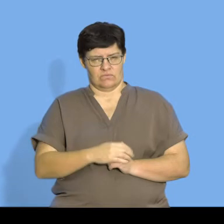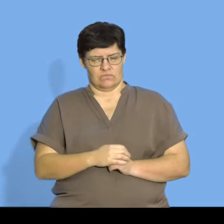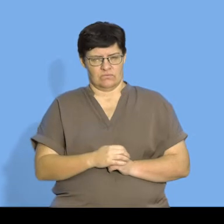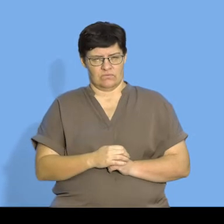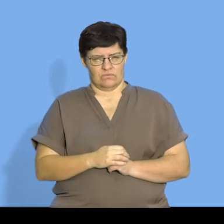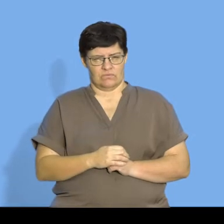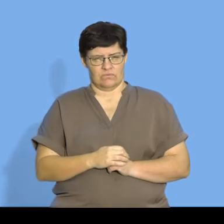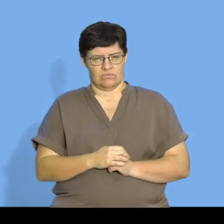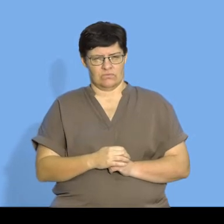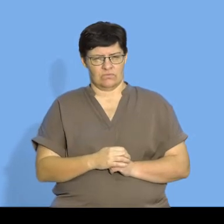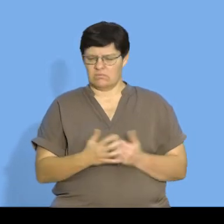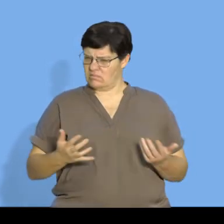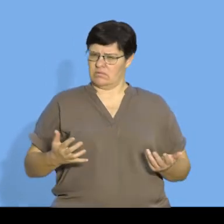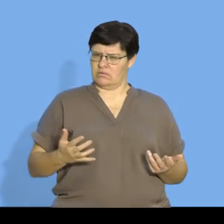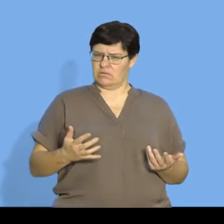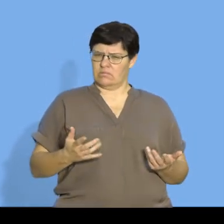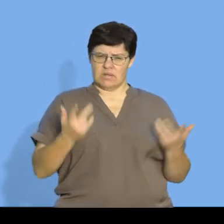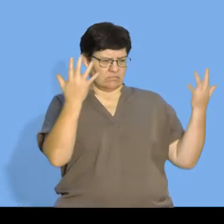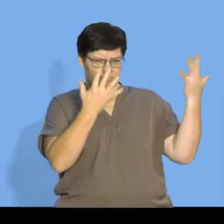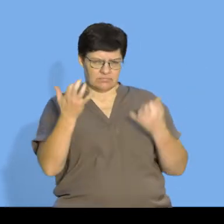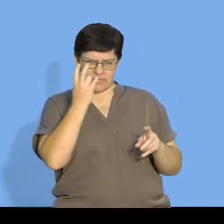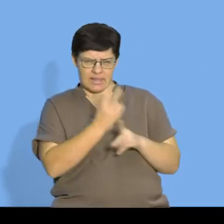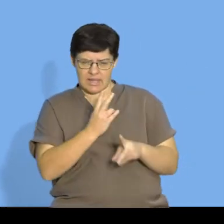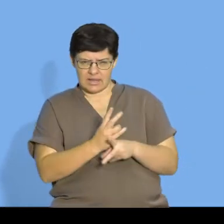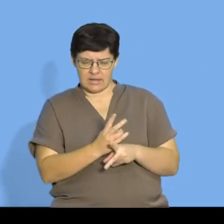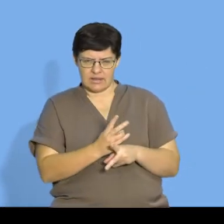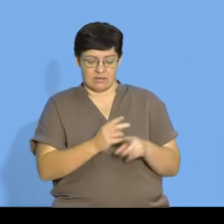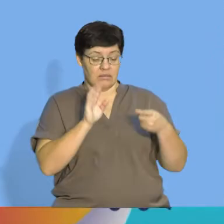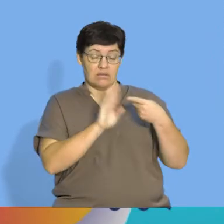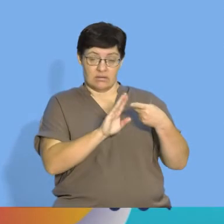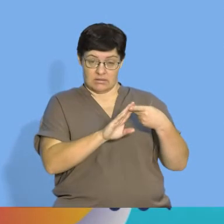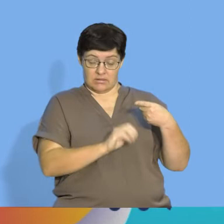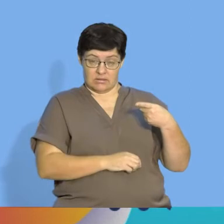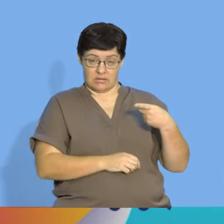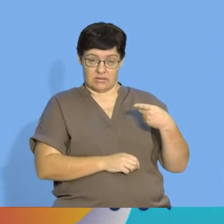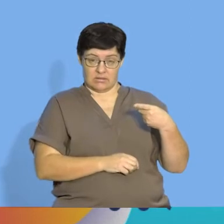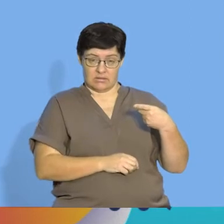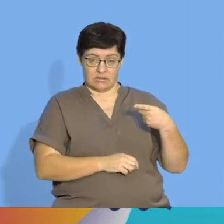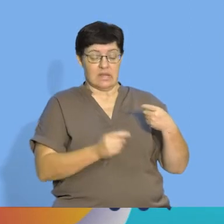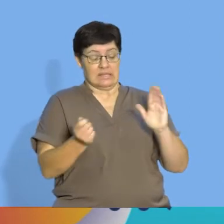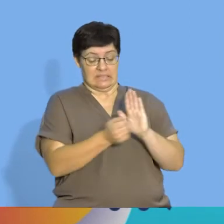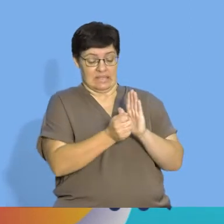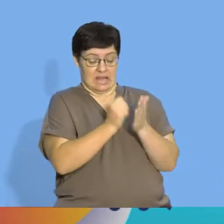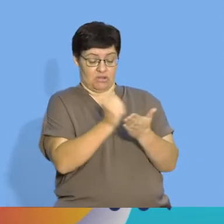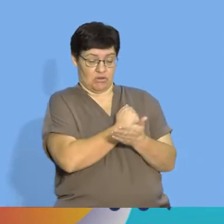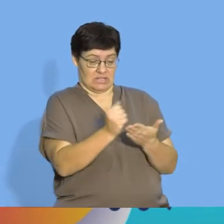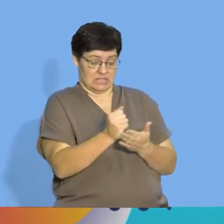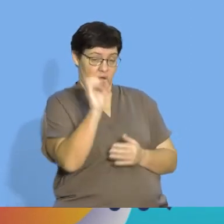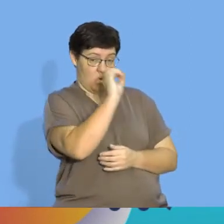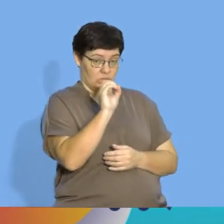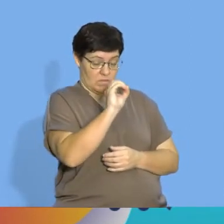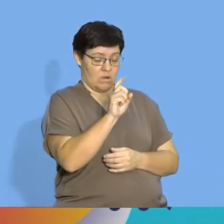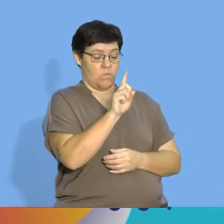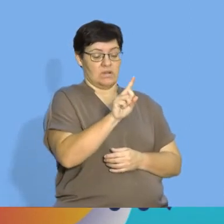31,350. Now, just a quick recap. Let me go through my calculation again. One, you took your sale